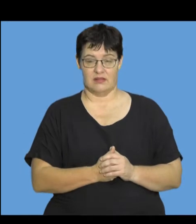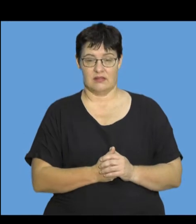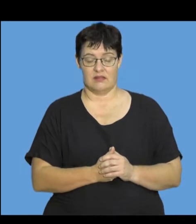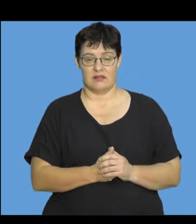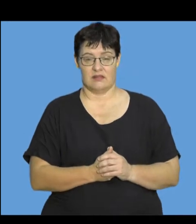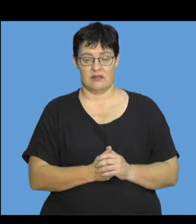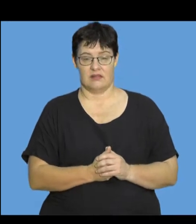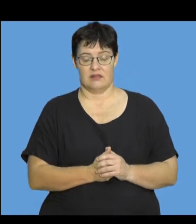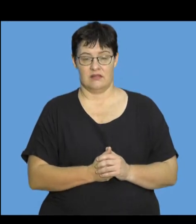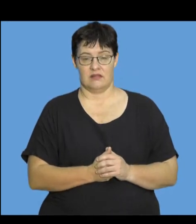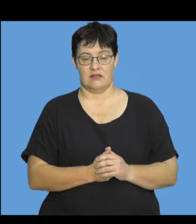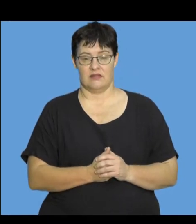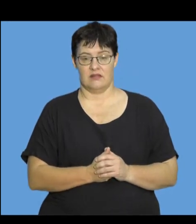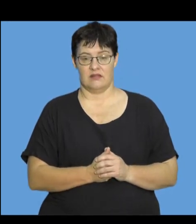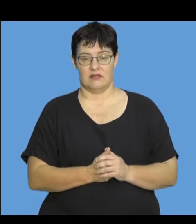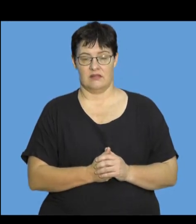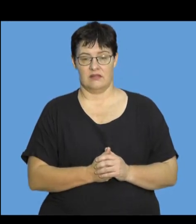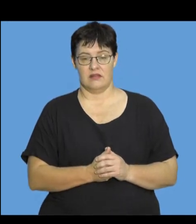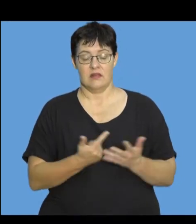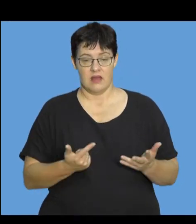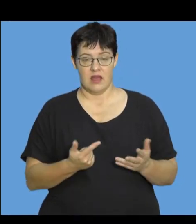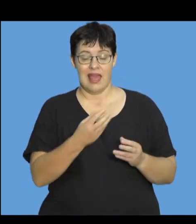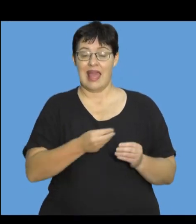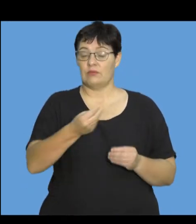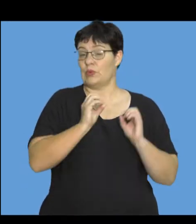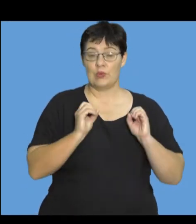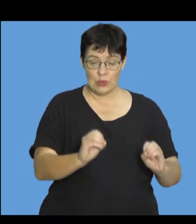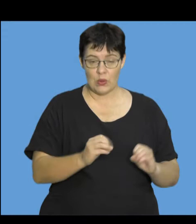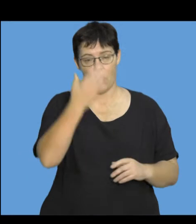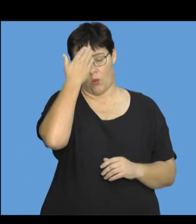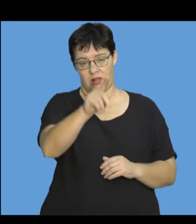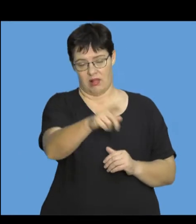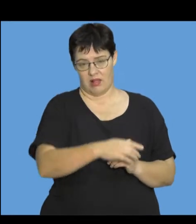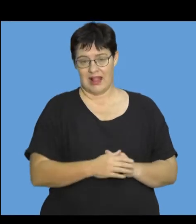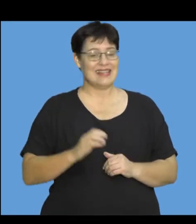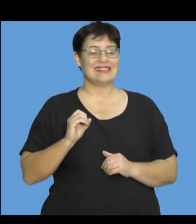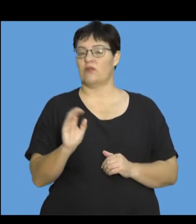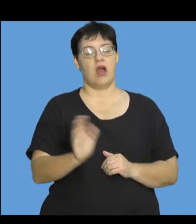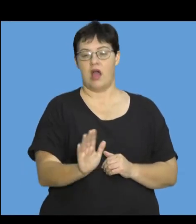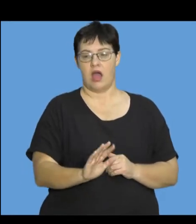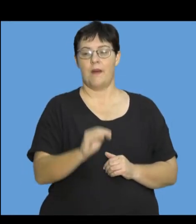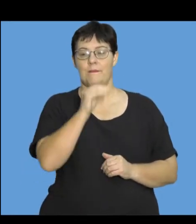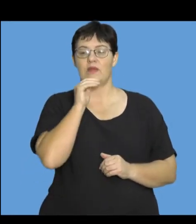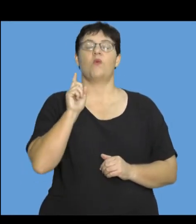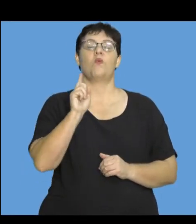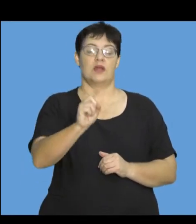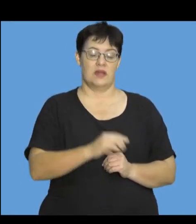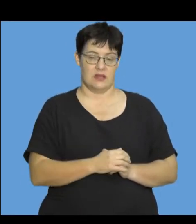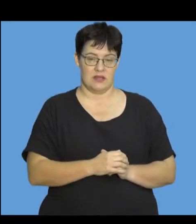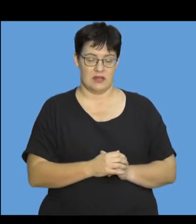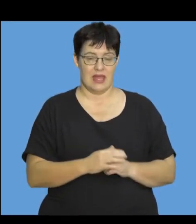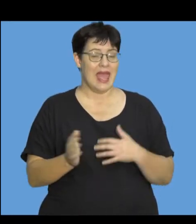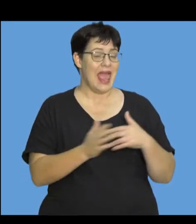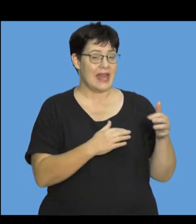right? And with this one, if we don't have an exponent, you know it's not 0, it's 1, right?